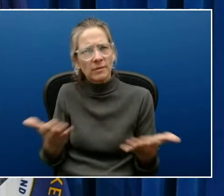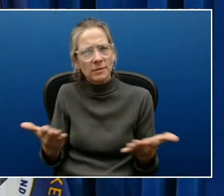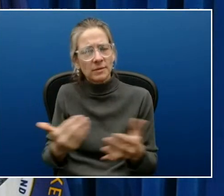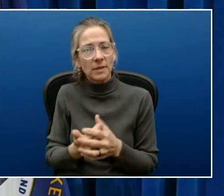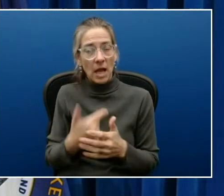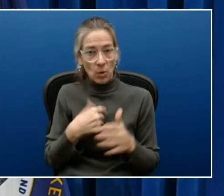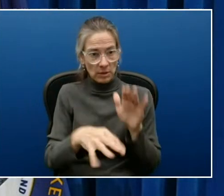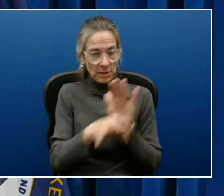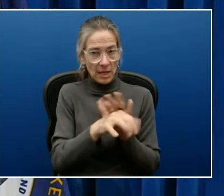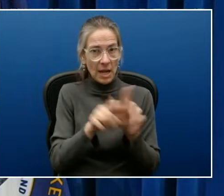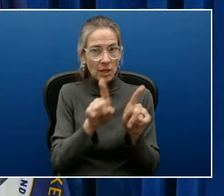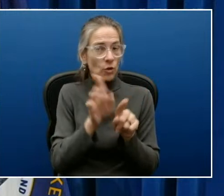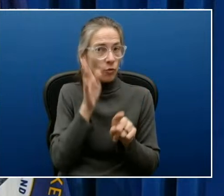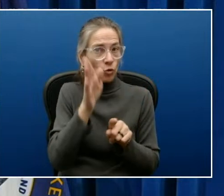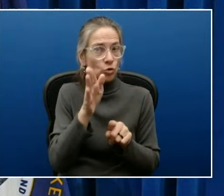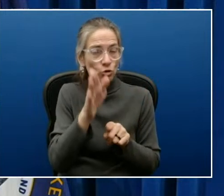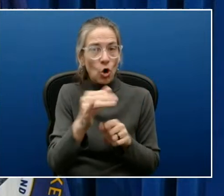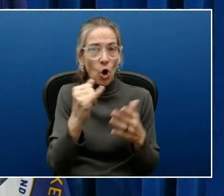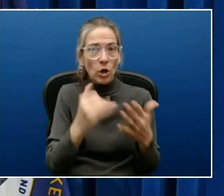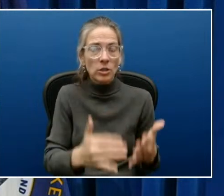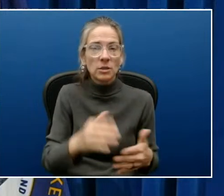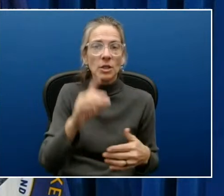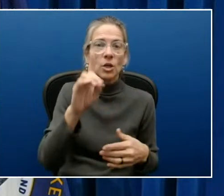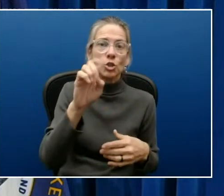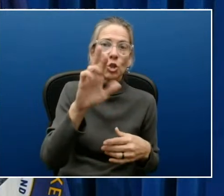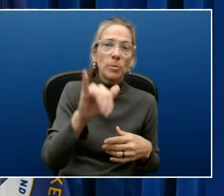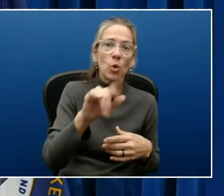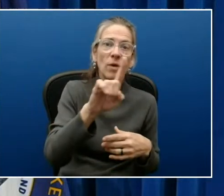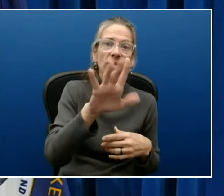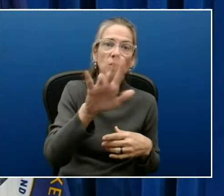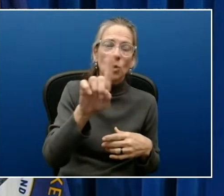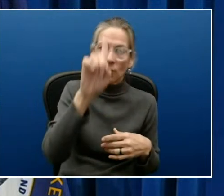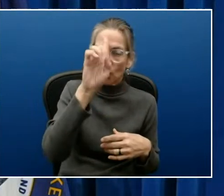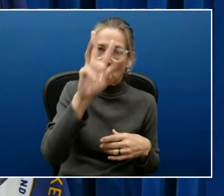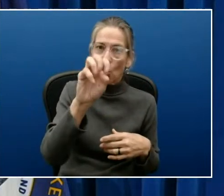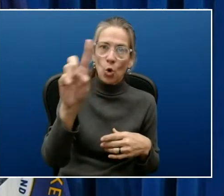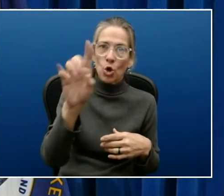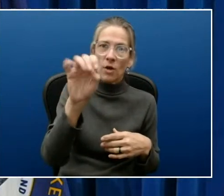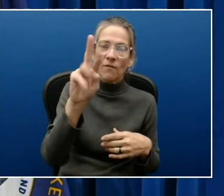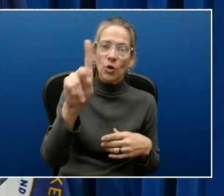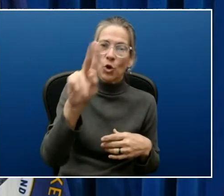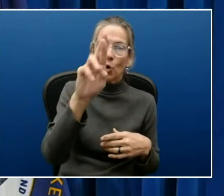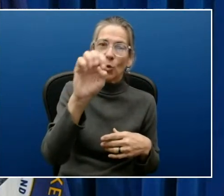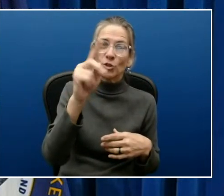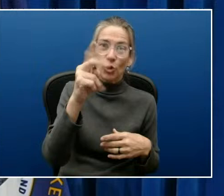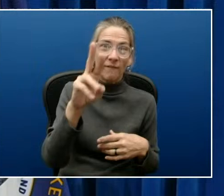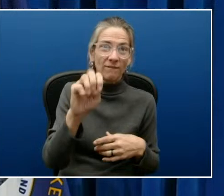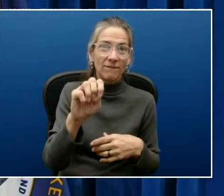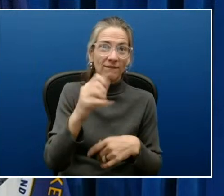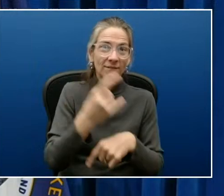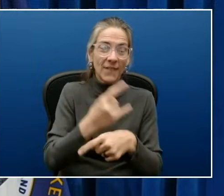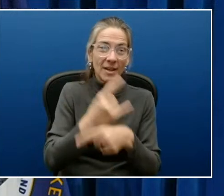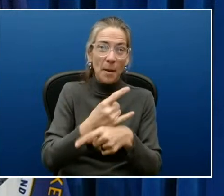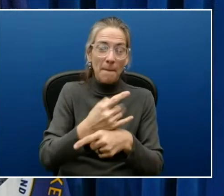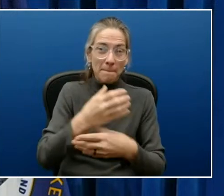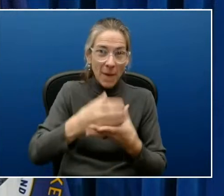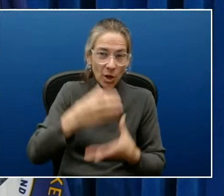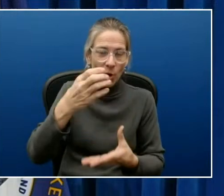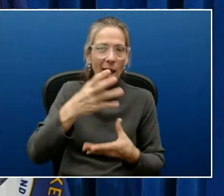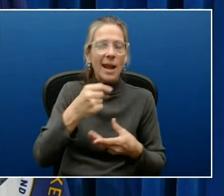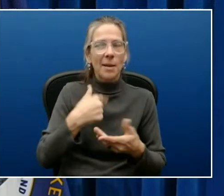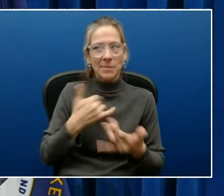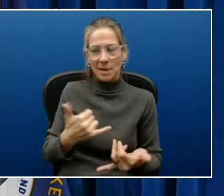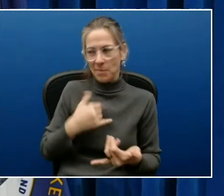of Derby 151 for the Woodford Reserve bottle, and today I'm also honored to be the official artist for the Governor's